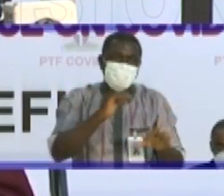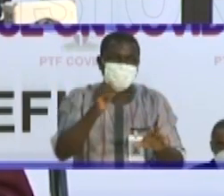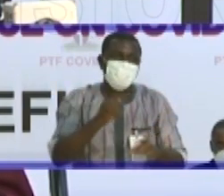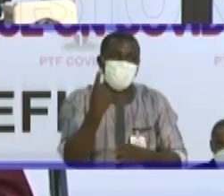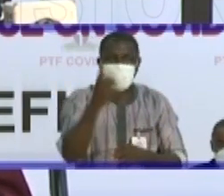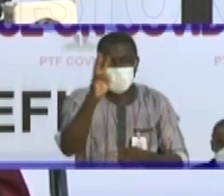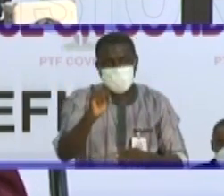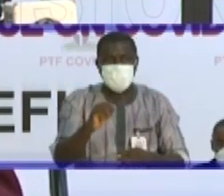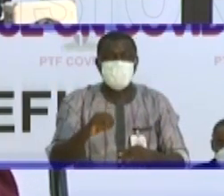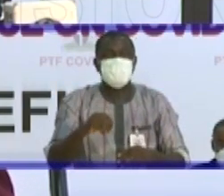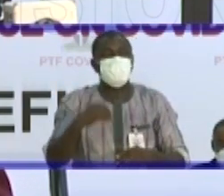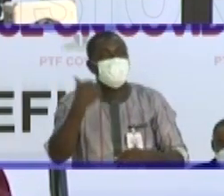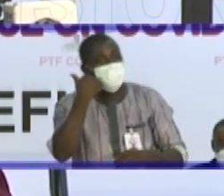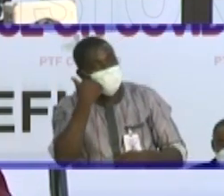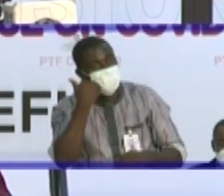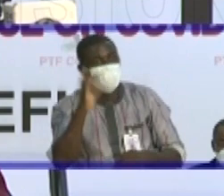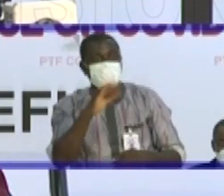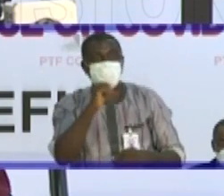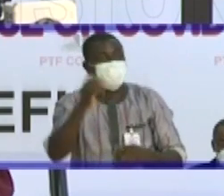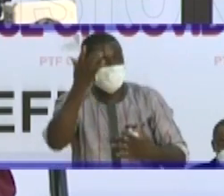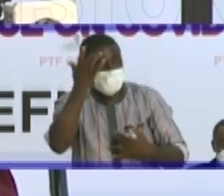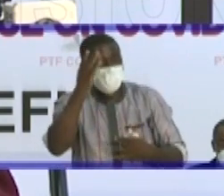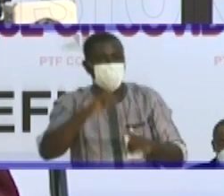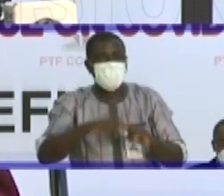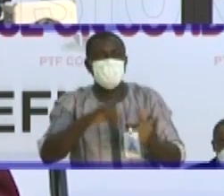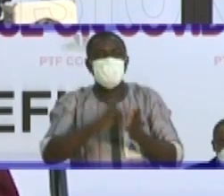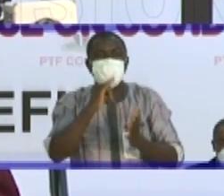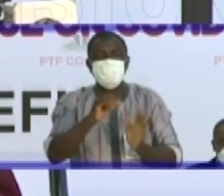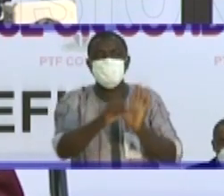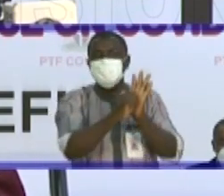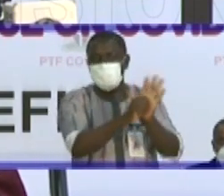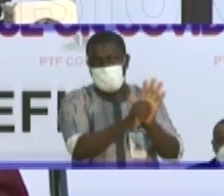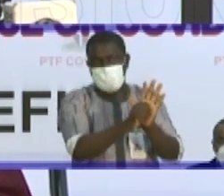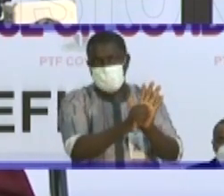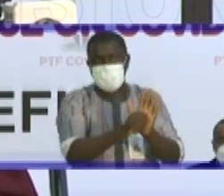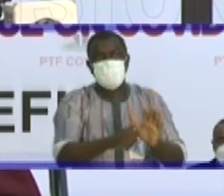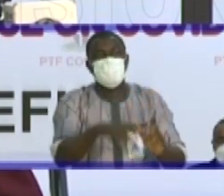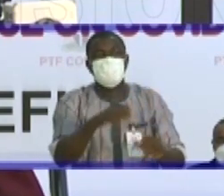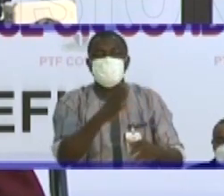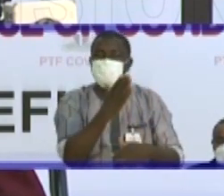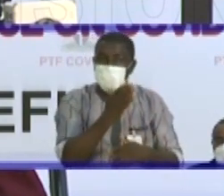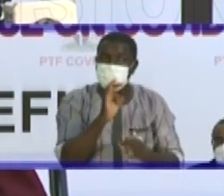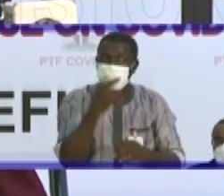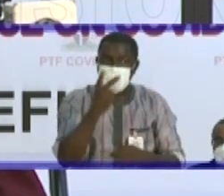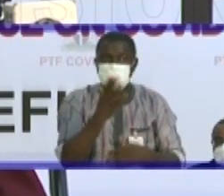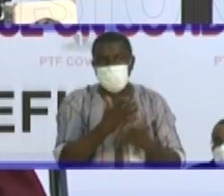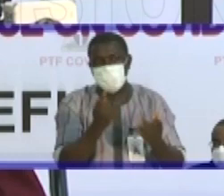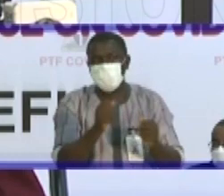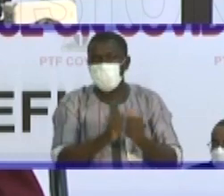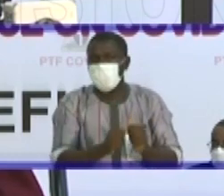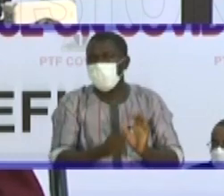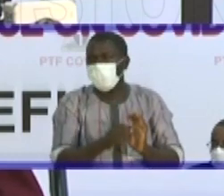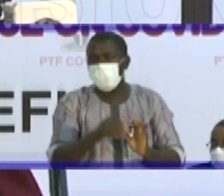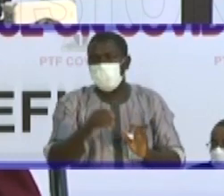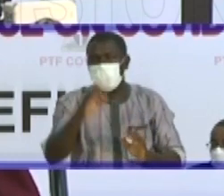symptom. It's a symptom of several illnesses, of which corona is one. So once you see someone who has fever and you are thinking